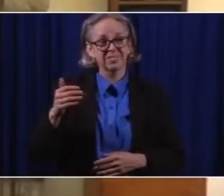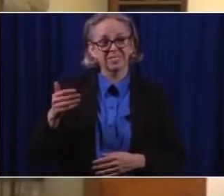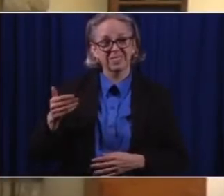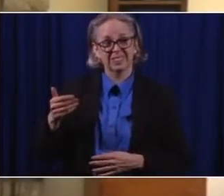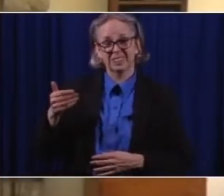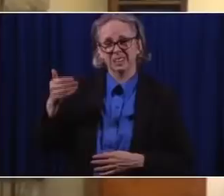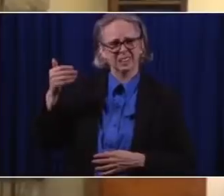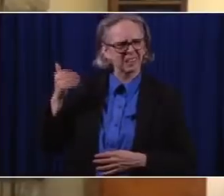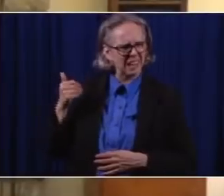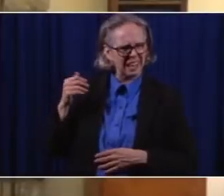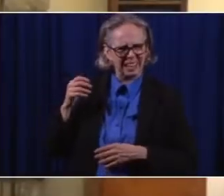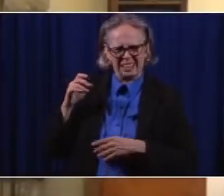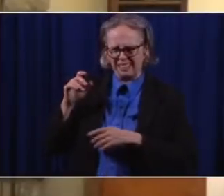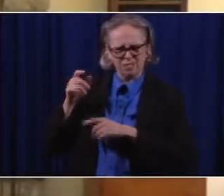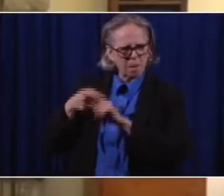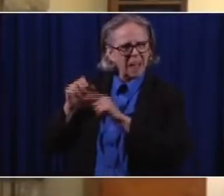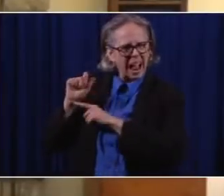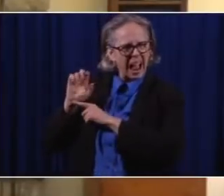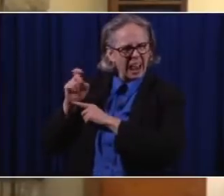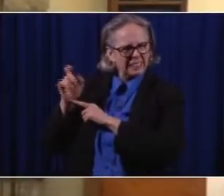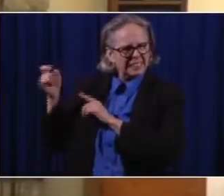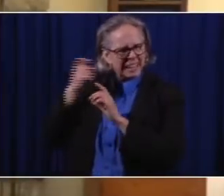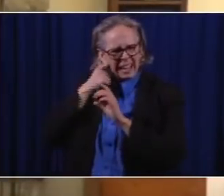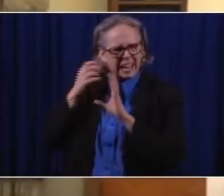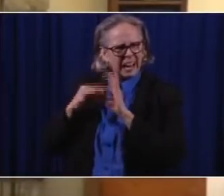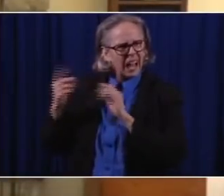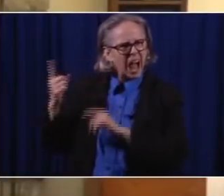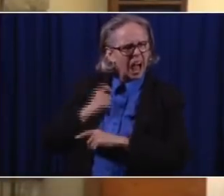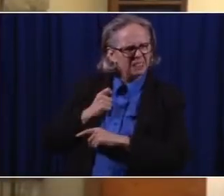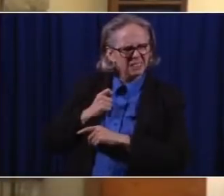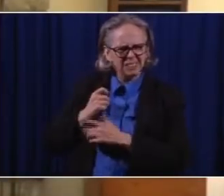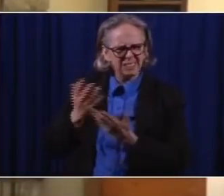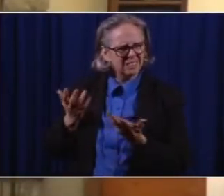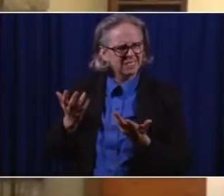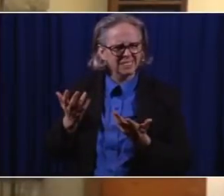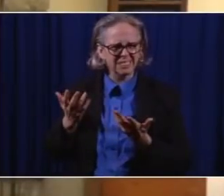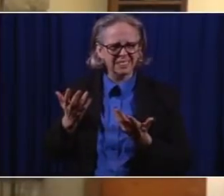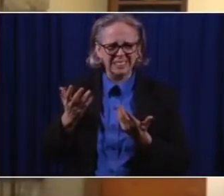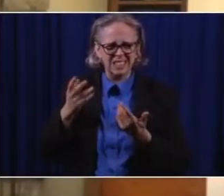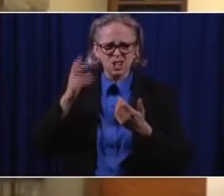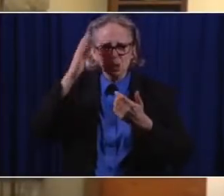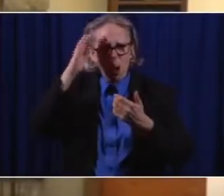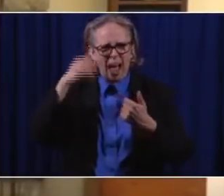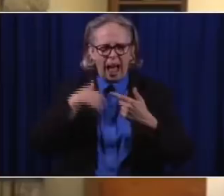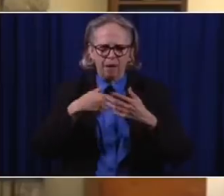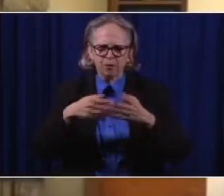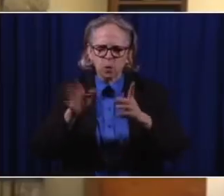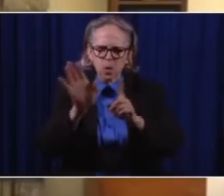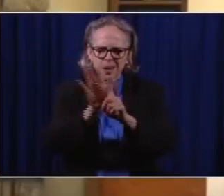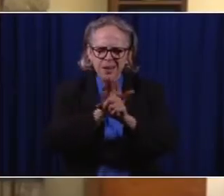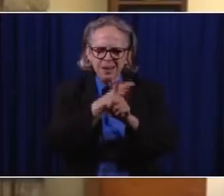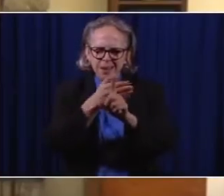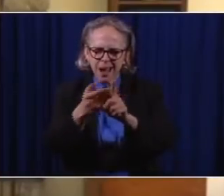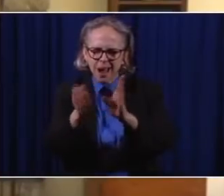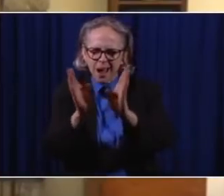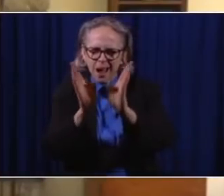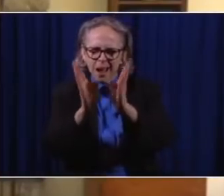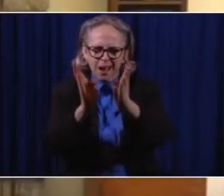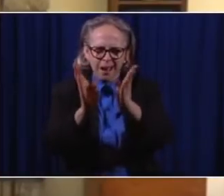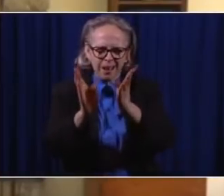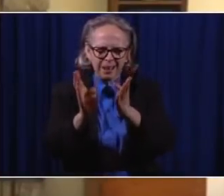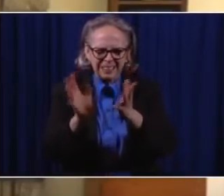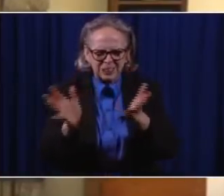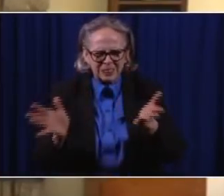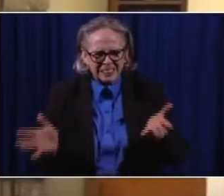question, a lot of it is persuasion. A lot of it is letting people understand what the facts are, and so that they can make